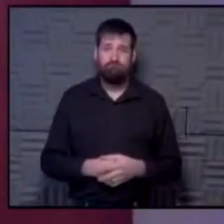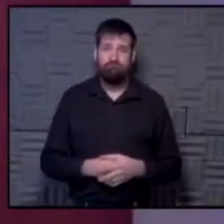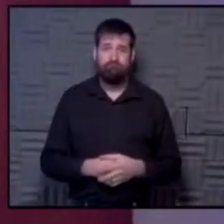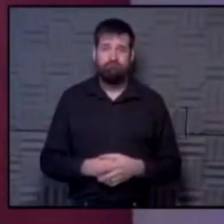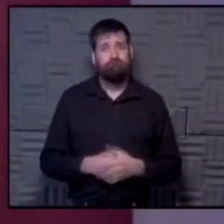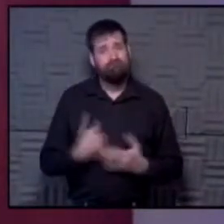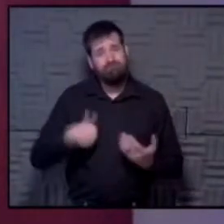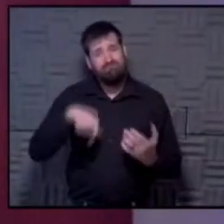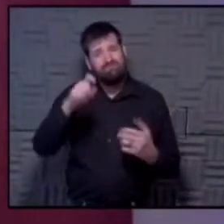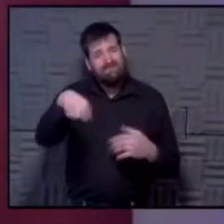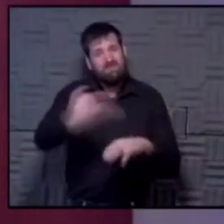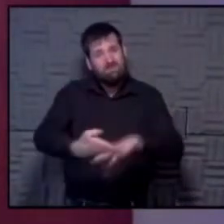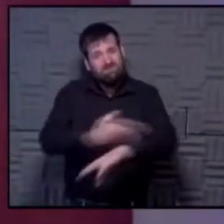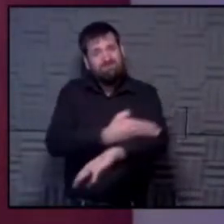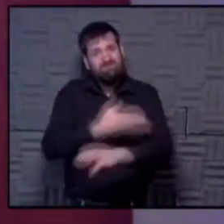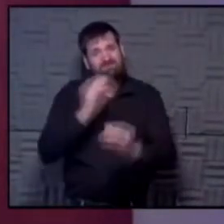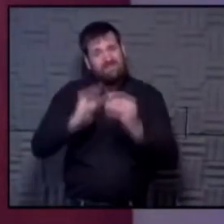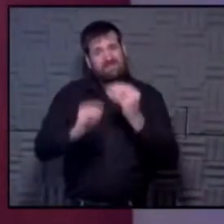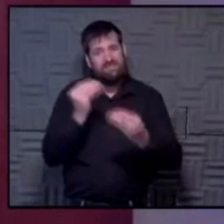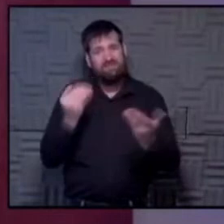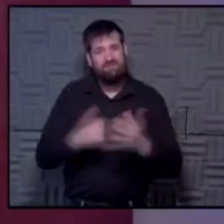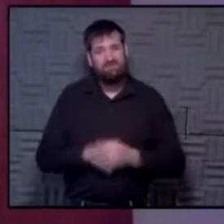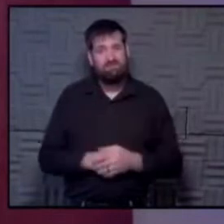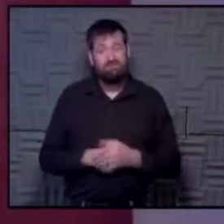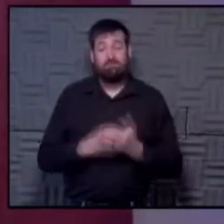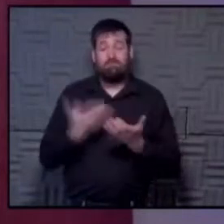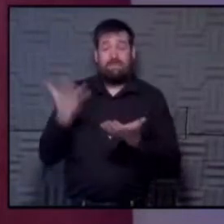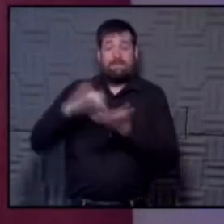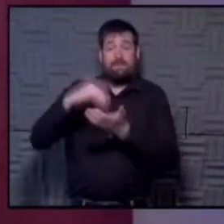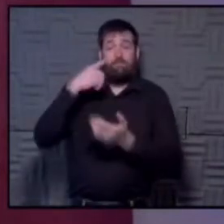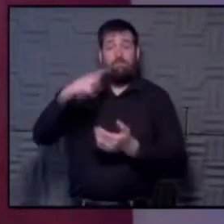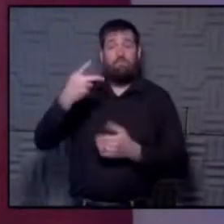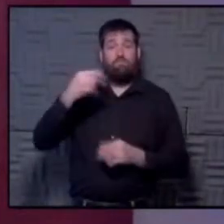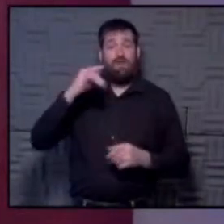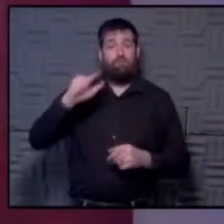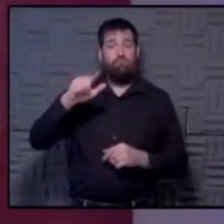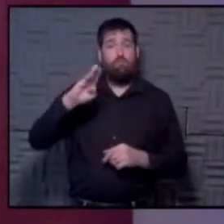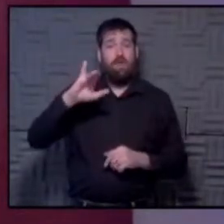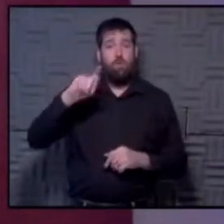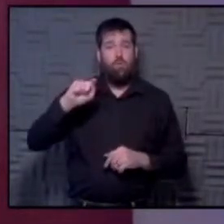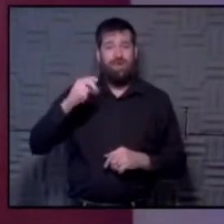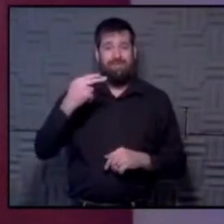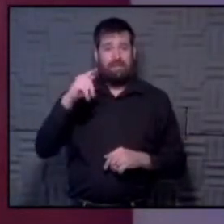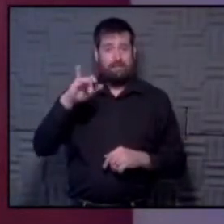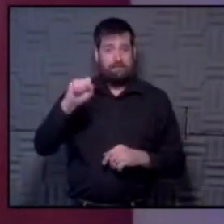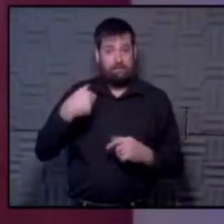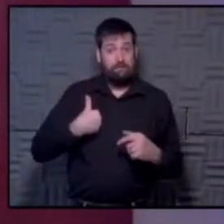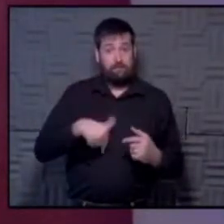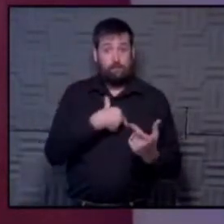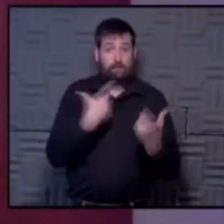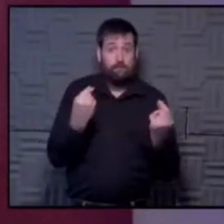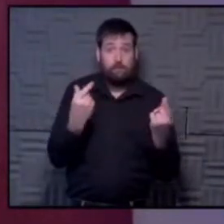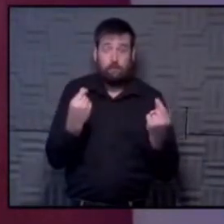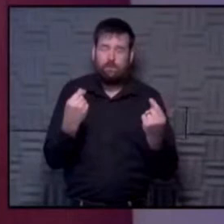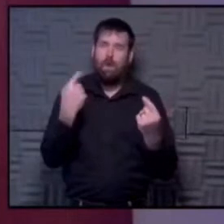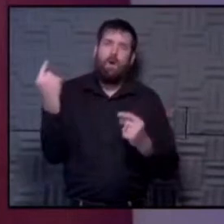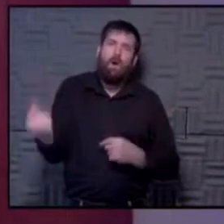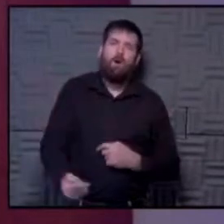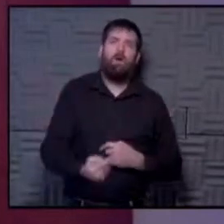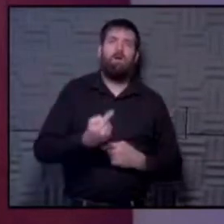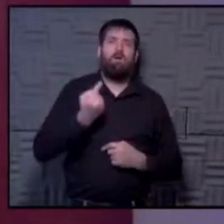we need to work on that. And what part of what we're doing at the Center for Practical Bioethics always is looking at